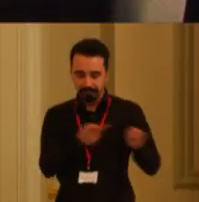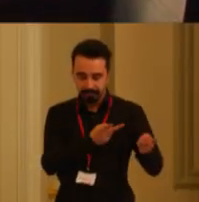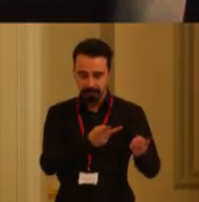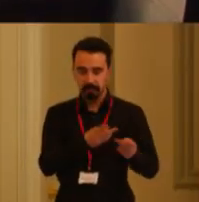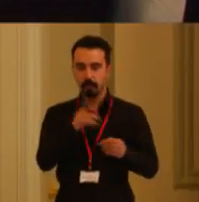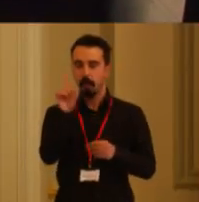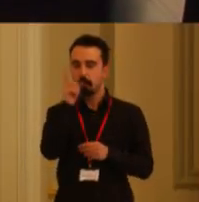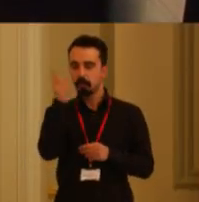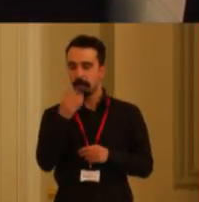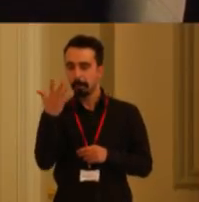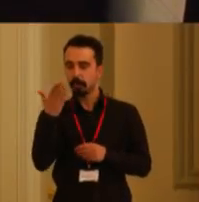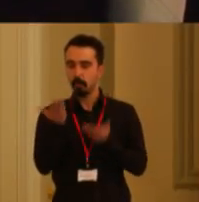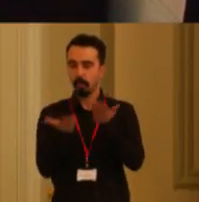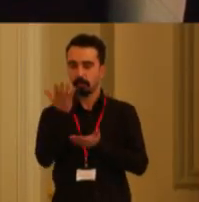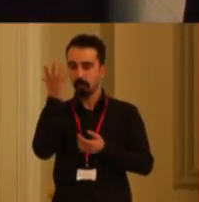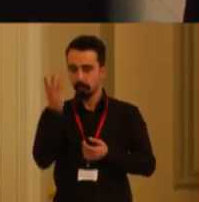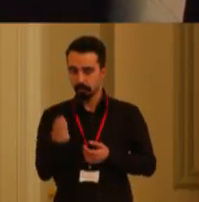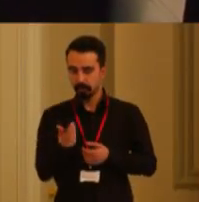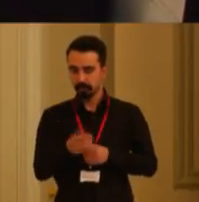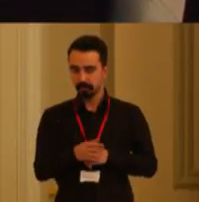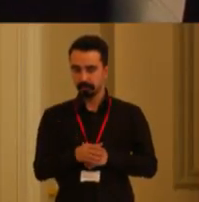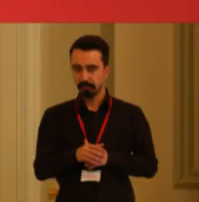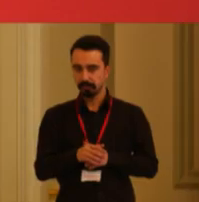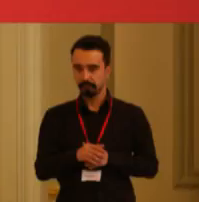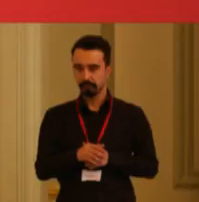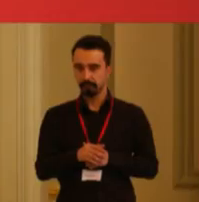if these studies